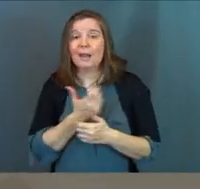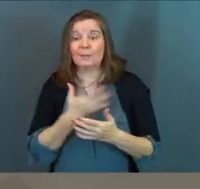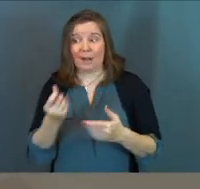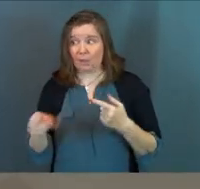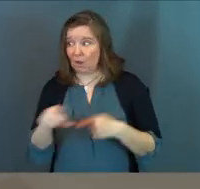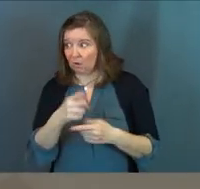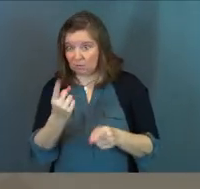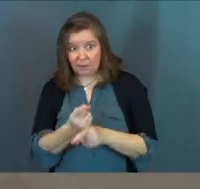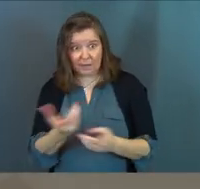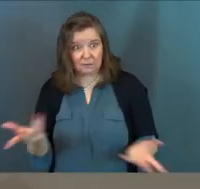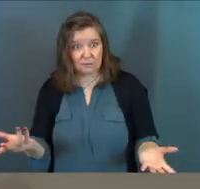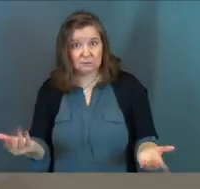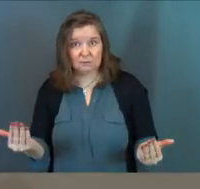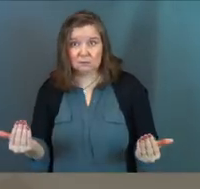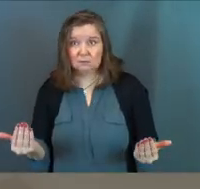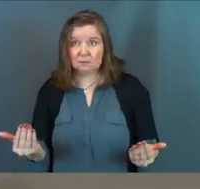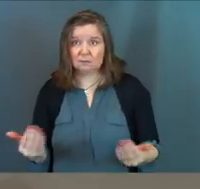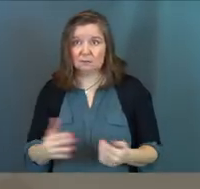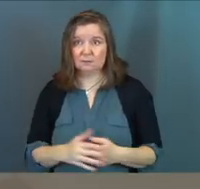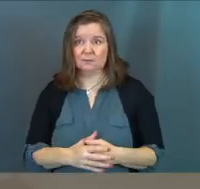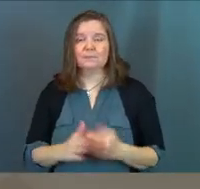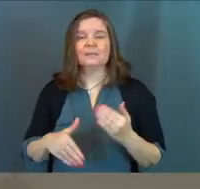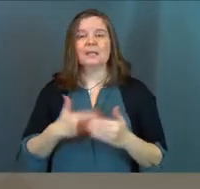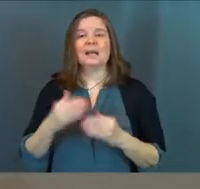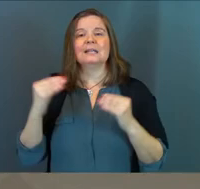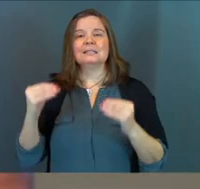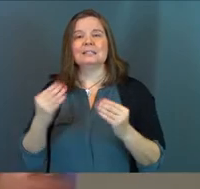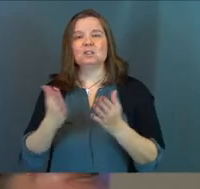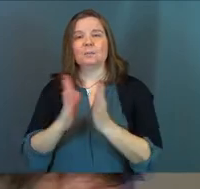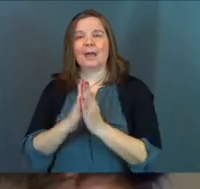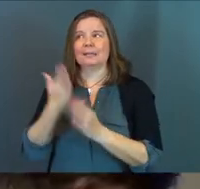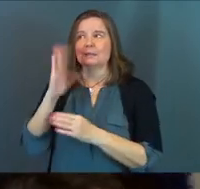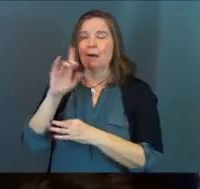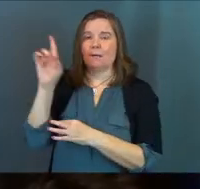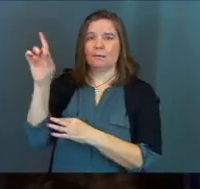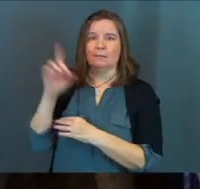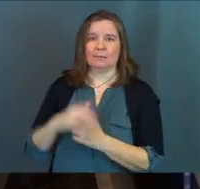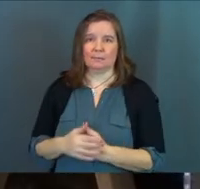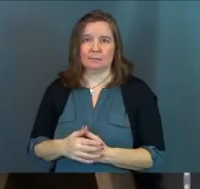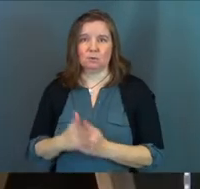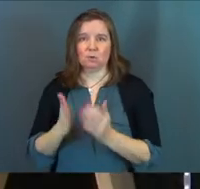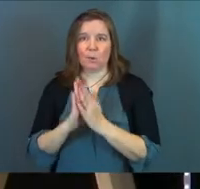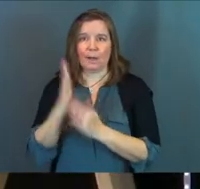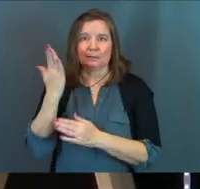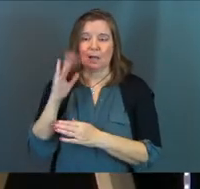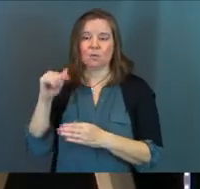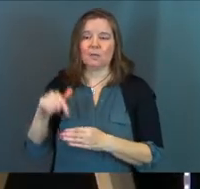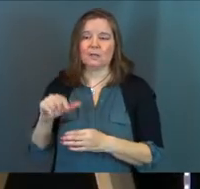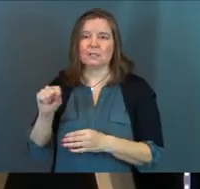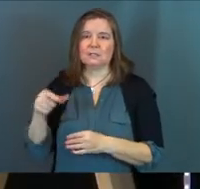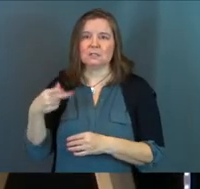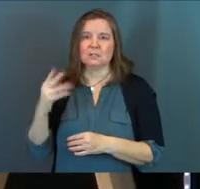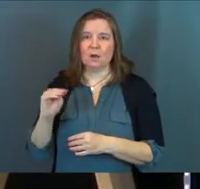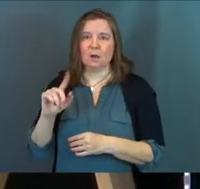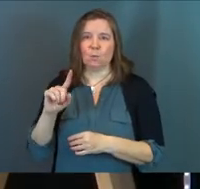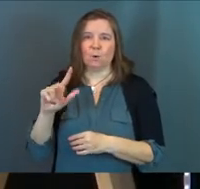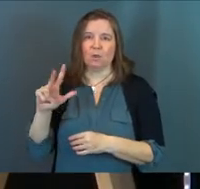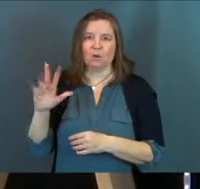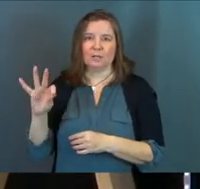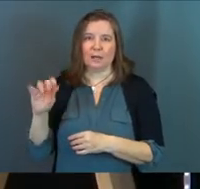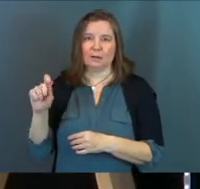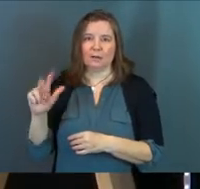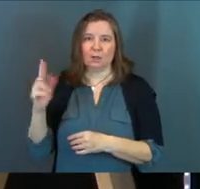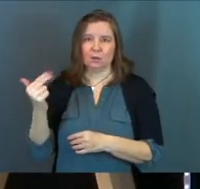Anybody out there? Yes? Yeah. Next, teach them to ask God. Ask God. So this is Psalm 139,